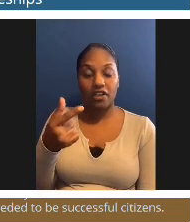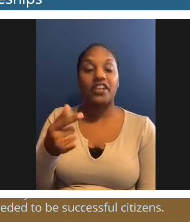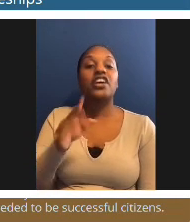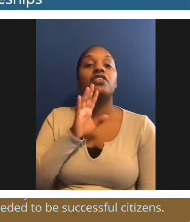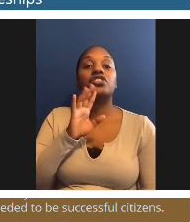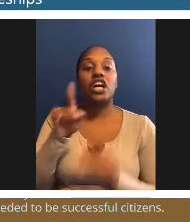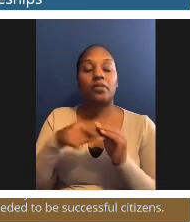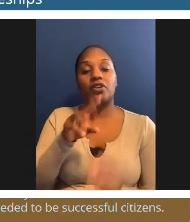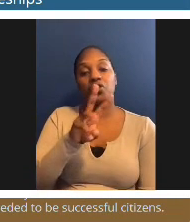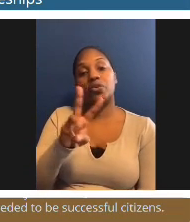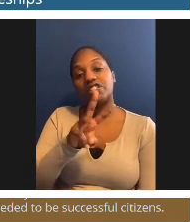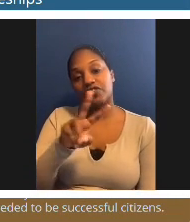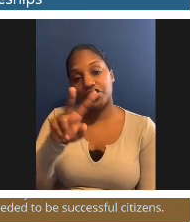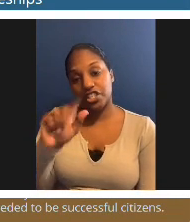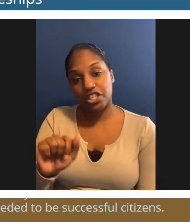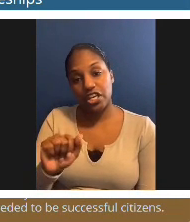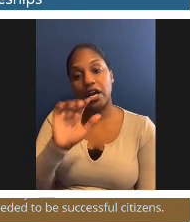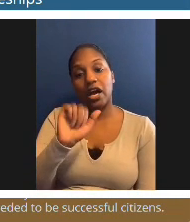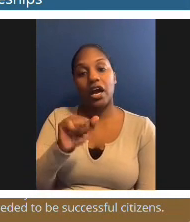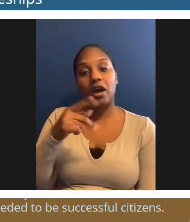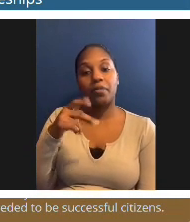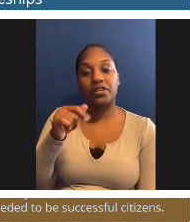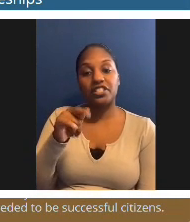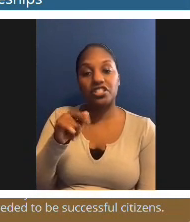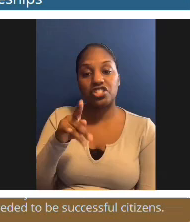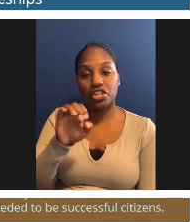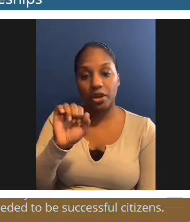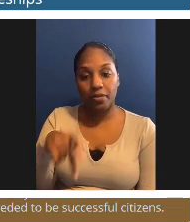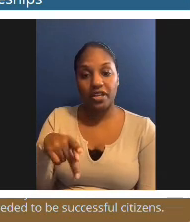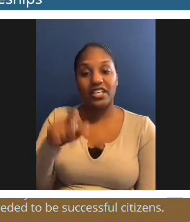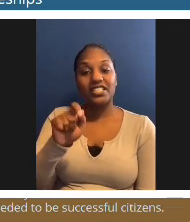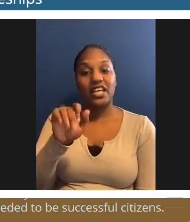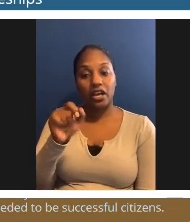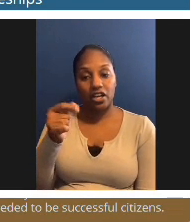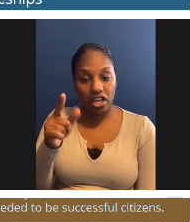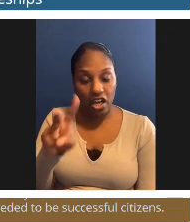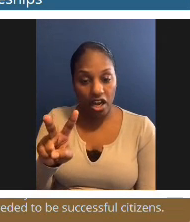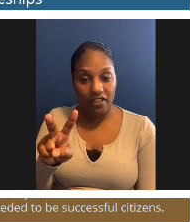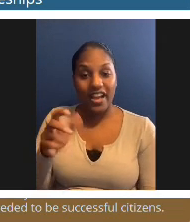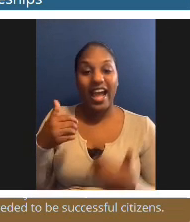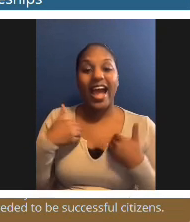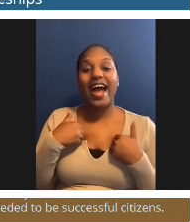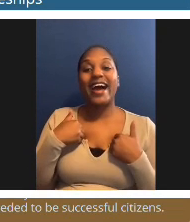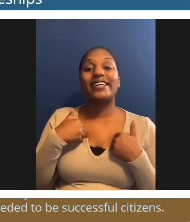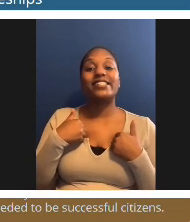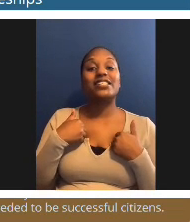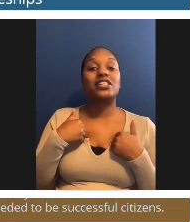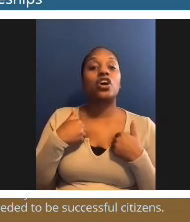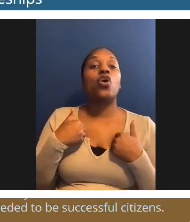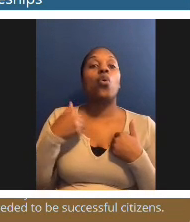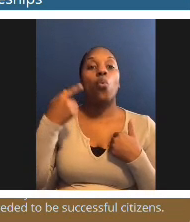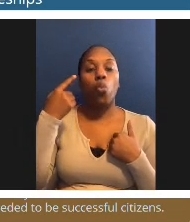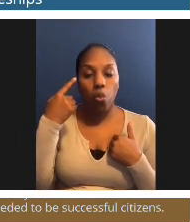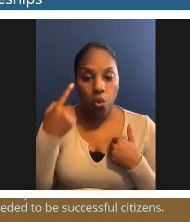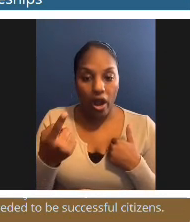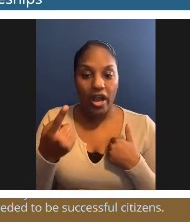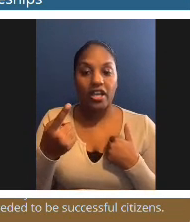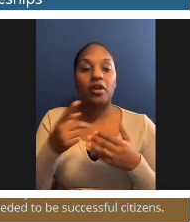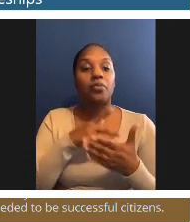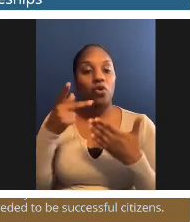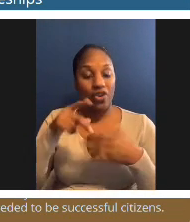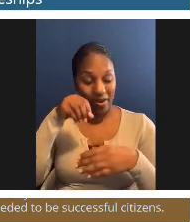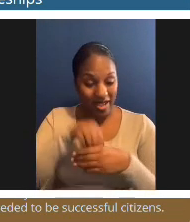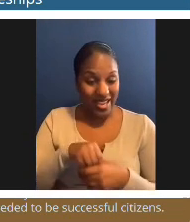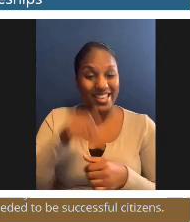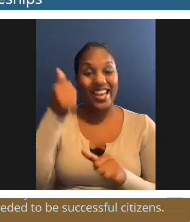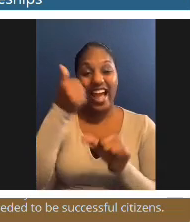apprenticeships, but apprenticeship.gov has apprenticeship programs in every state. You know,